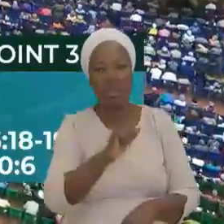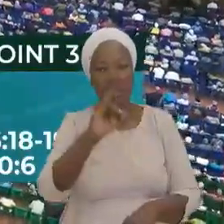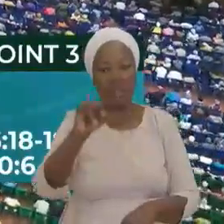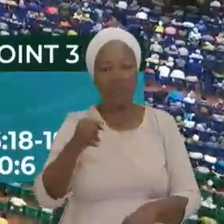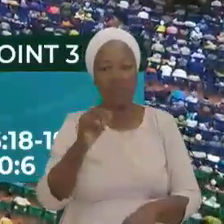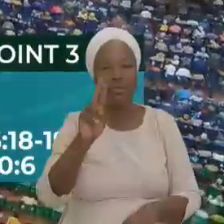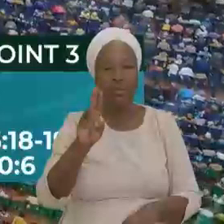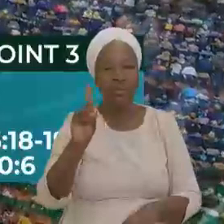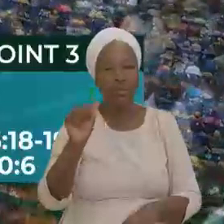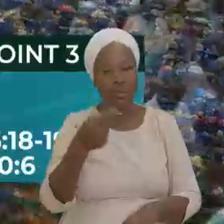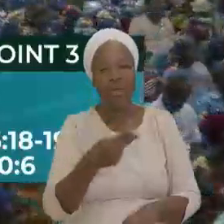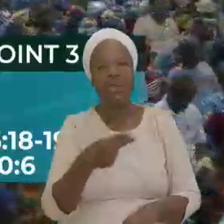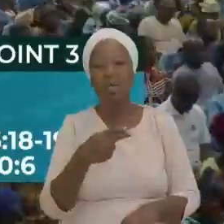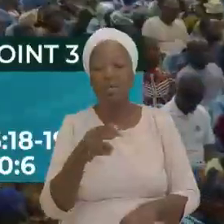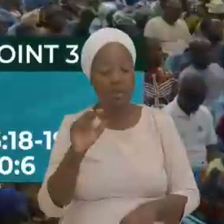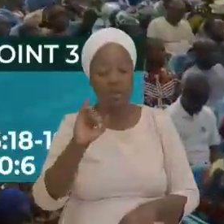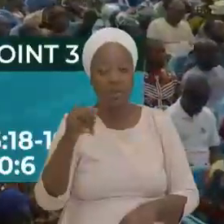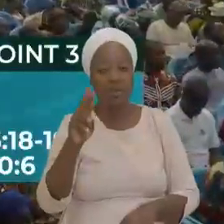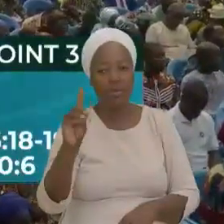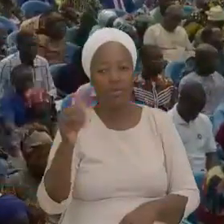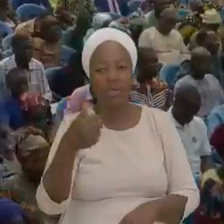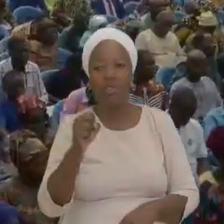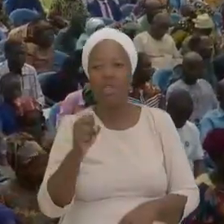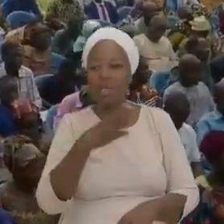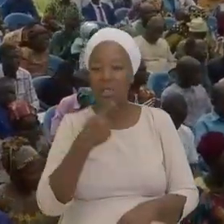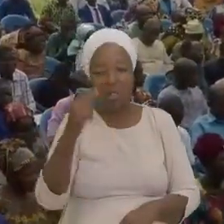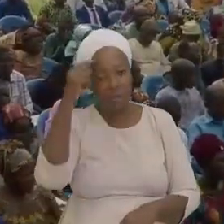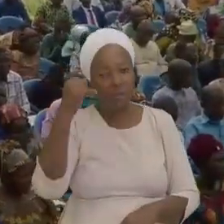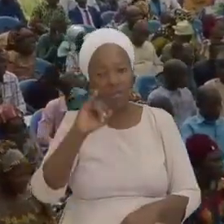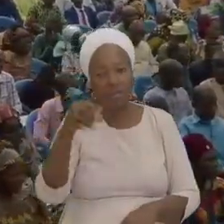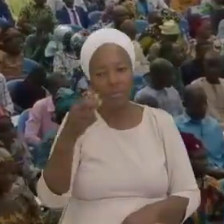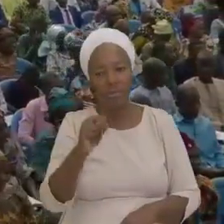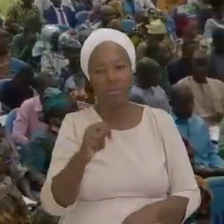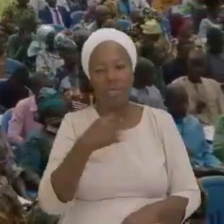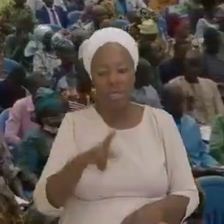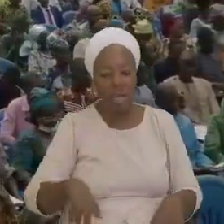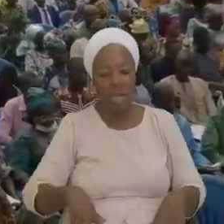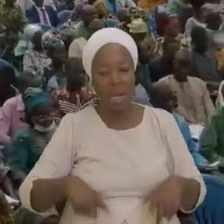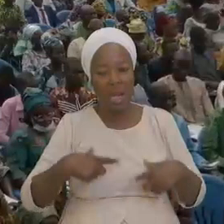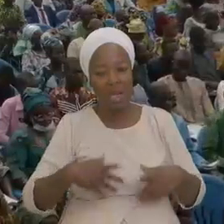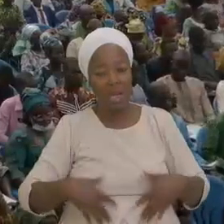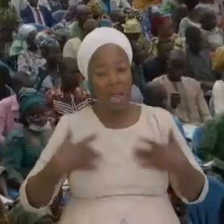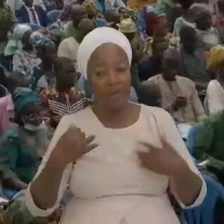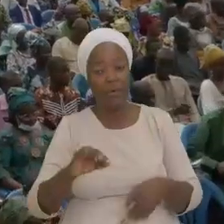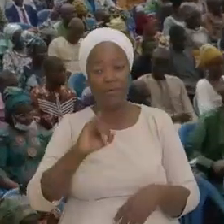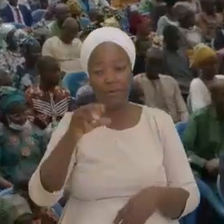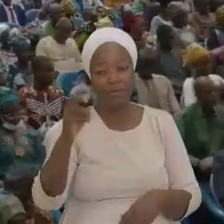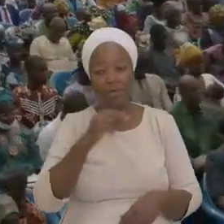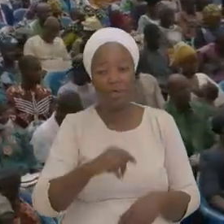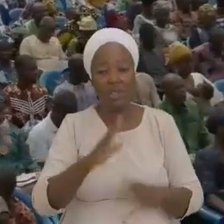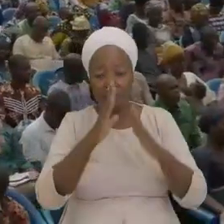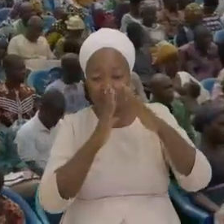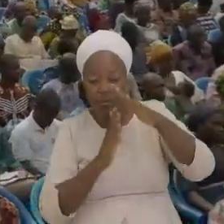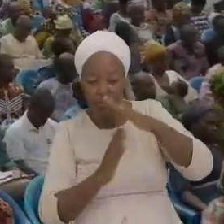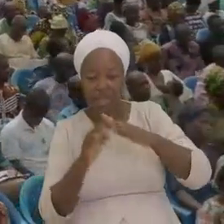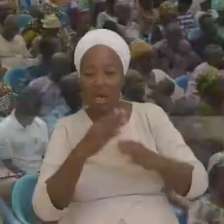The thought of John, the life of John, the gentleness and the meekness and the virtue of the